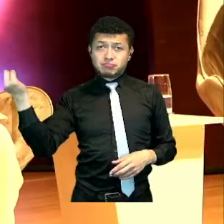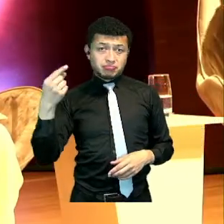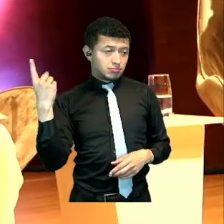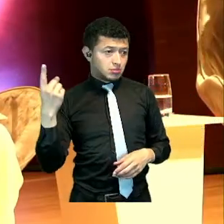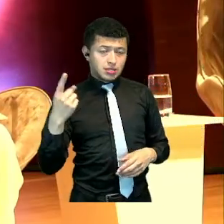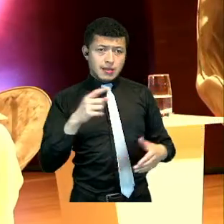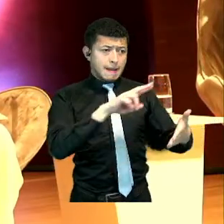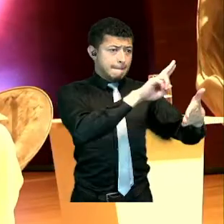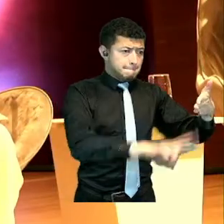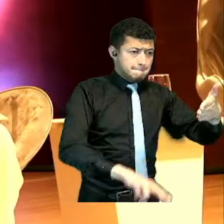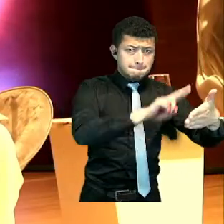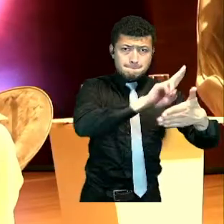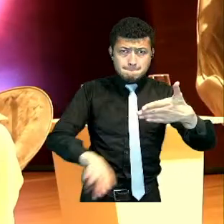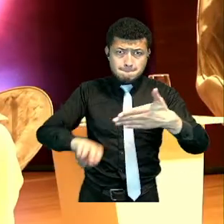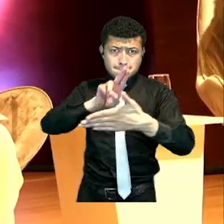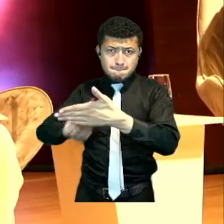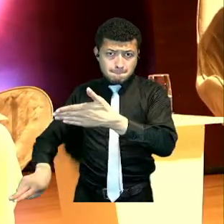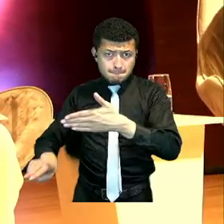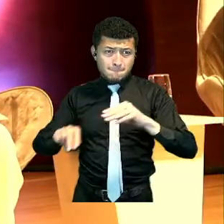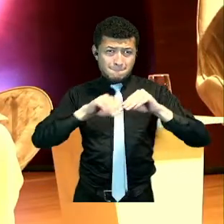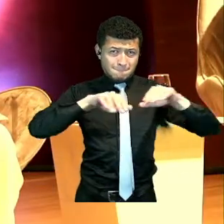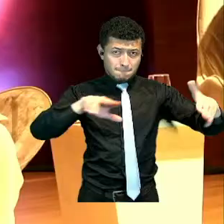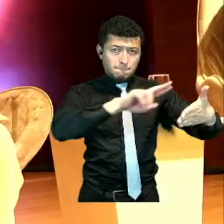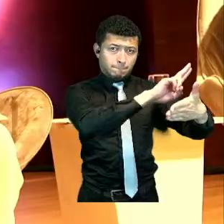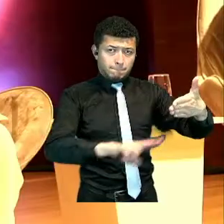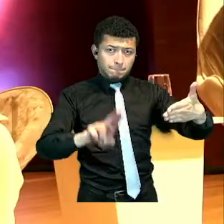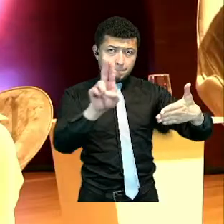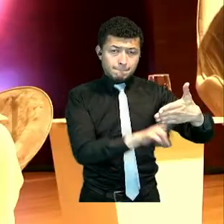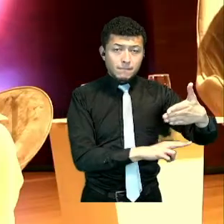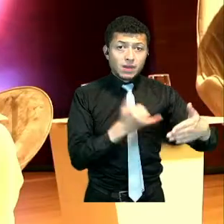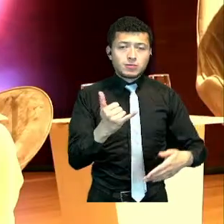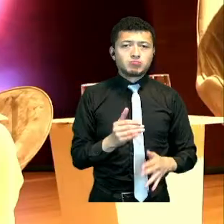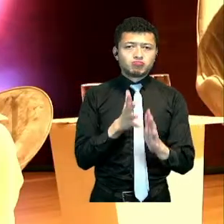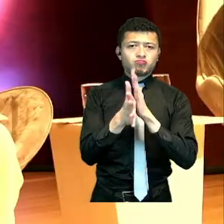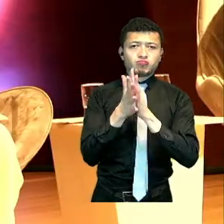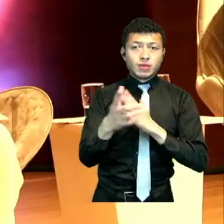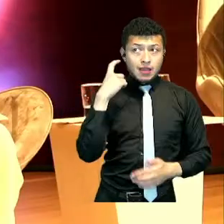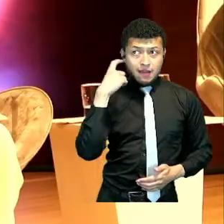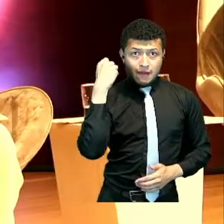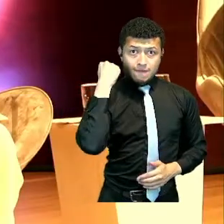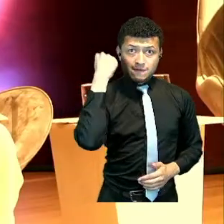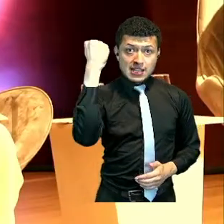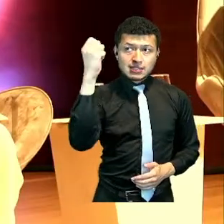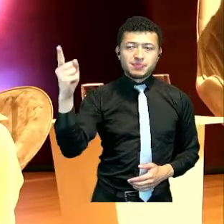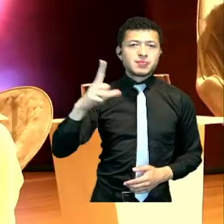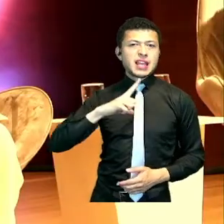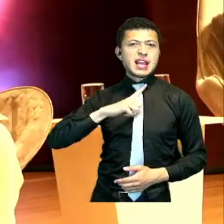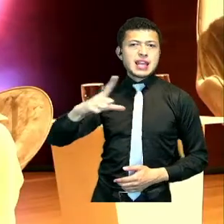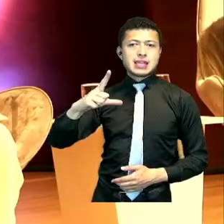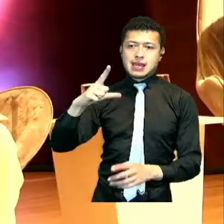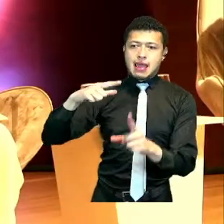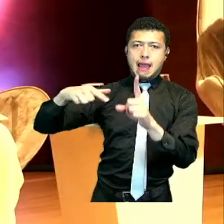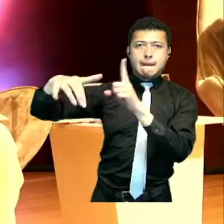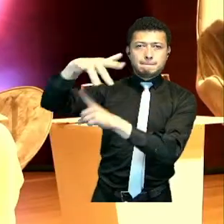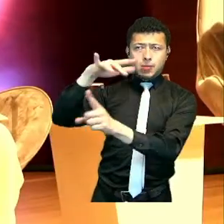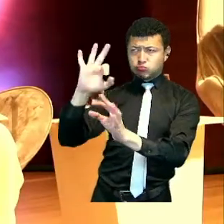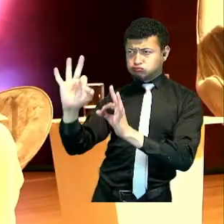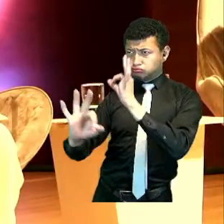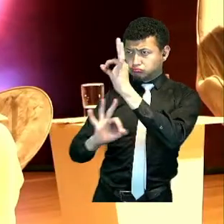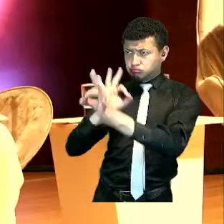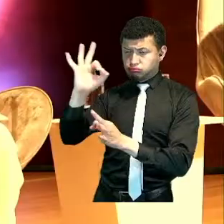on several places about the feeling of cancellation that and against Francia